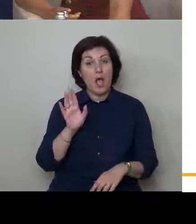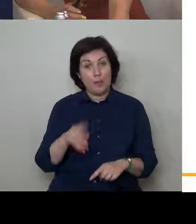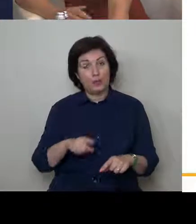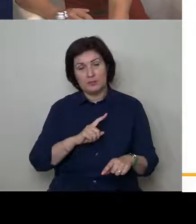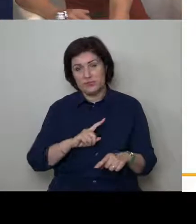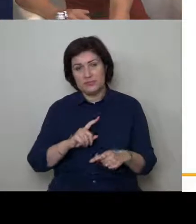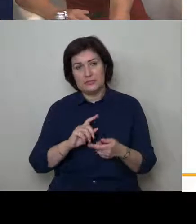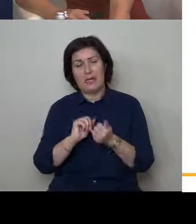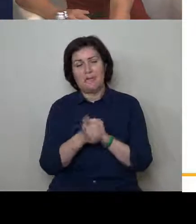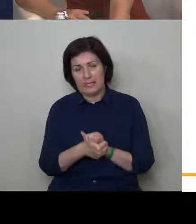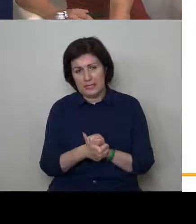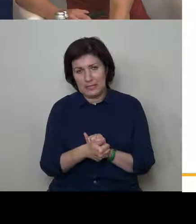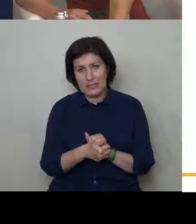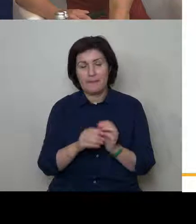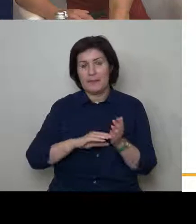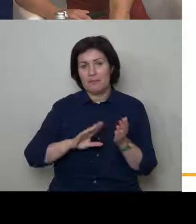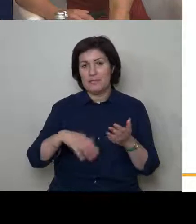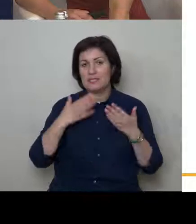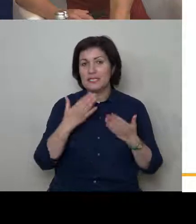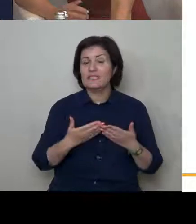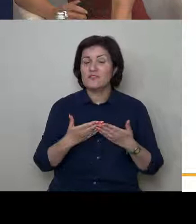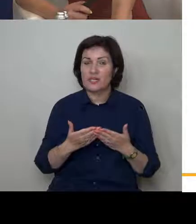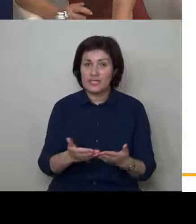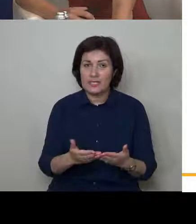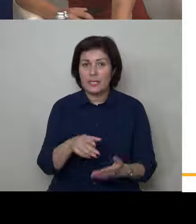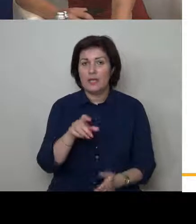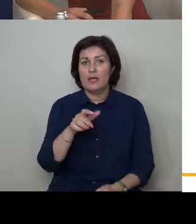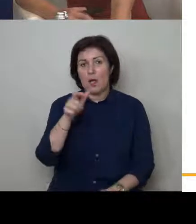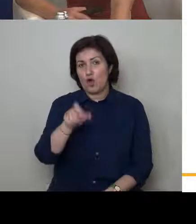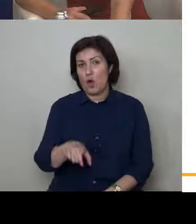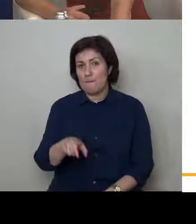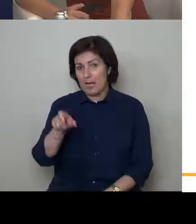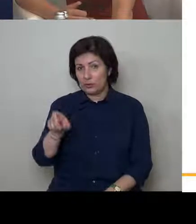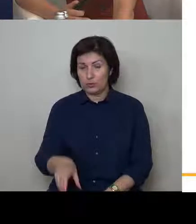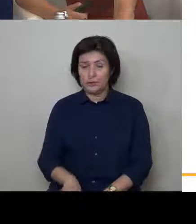participate at the territorial election commission of this current election,